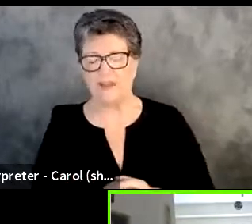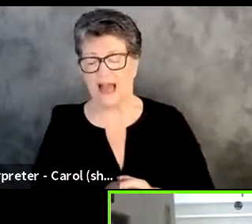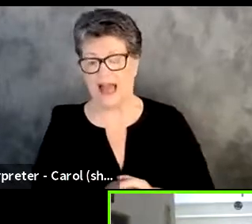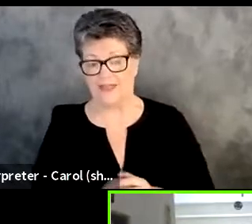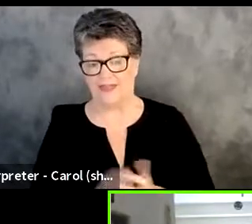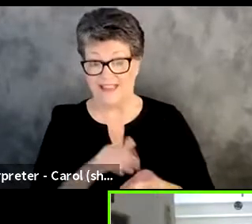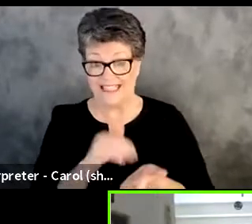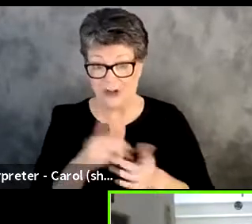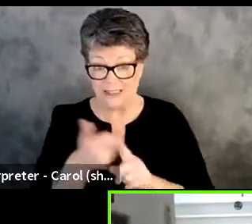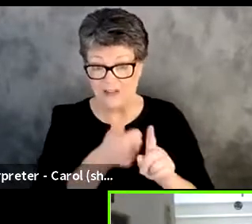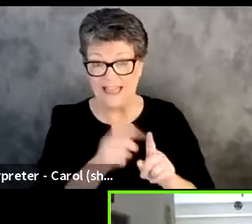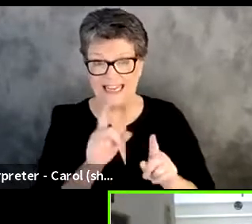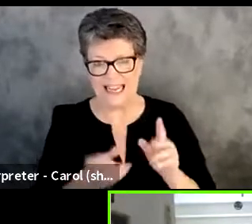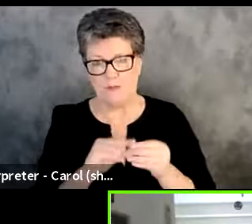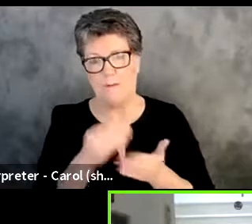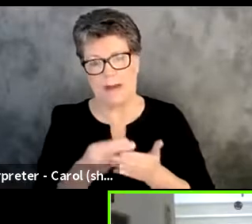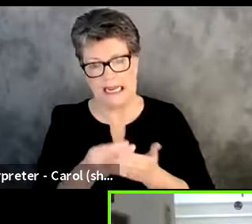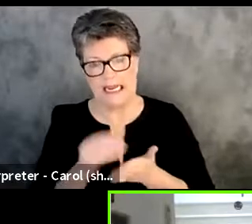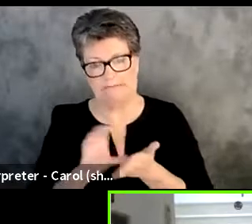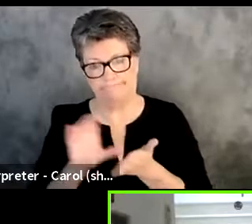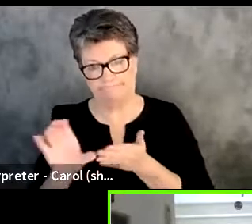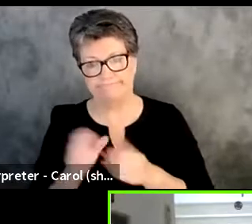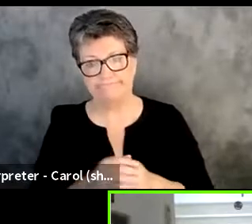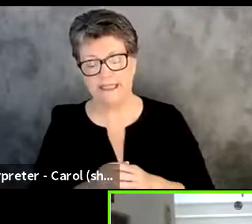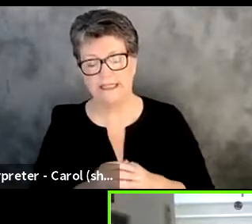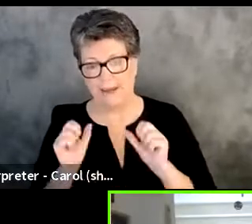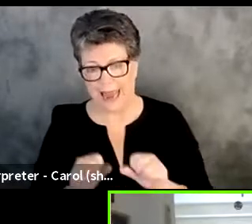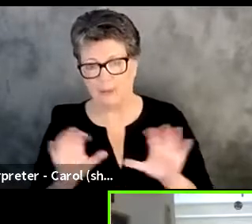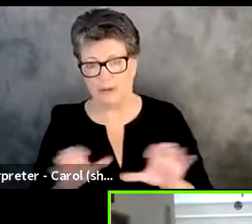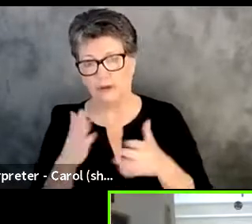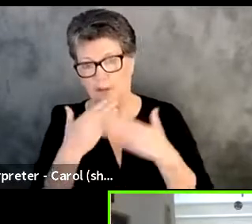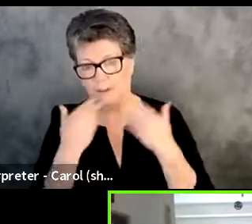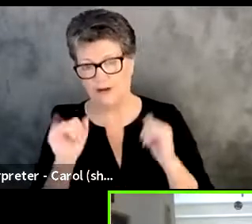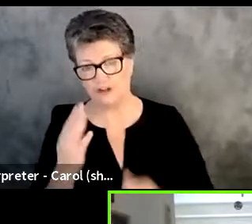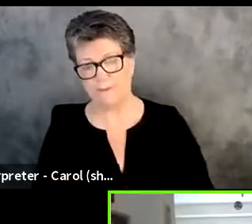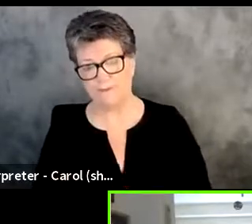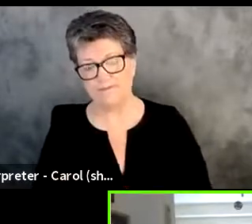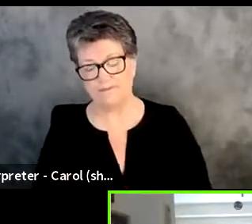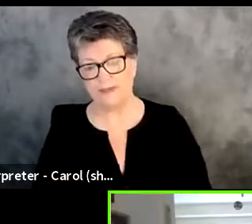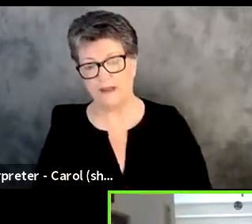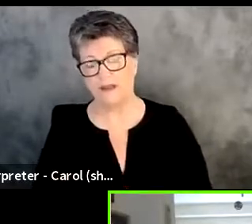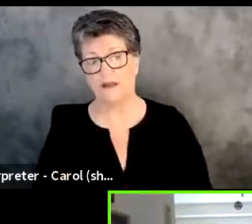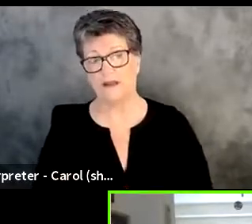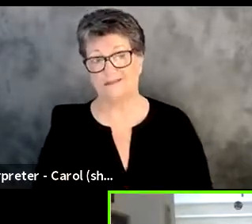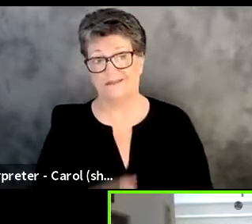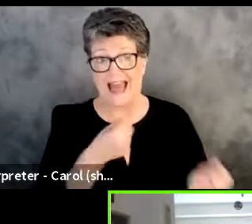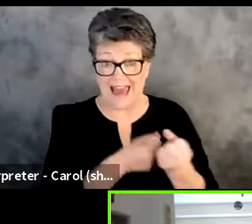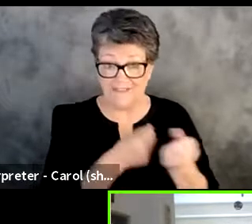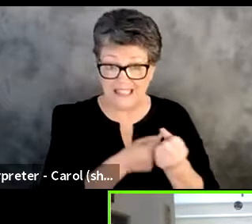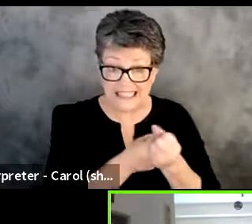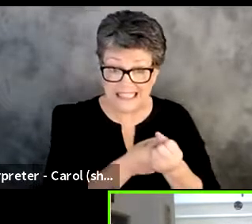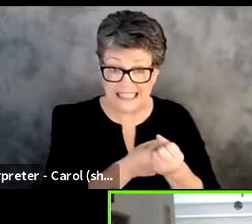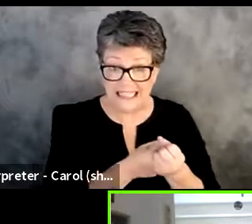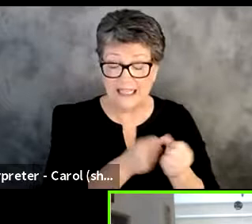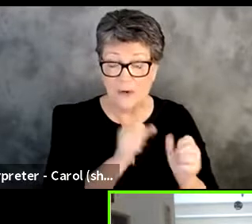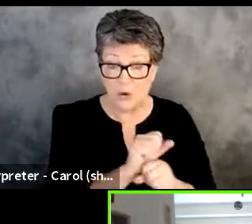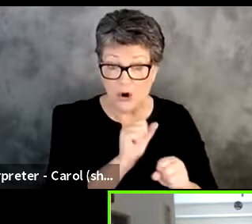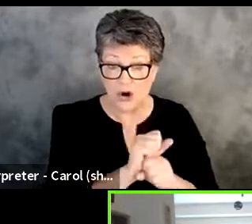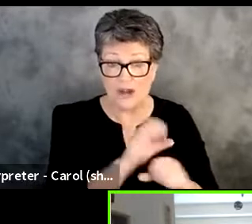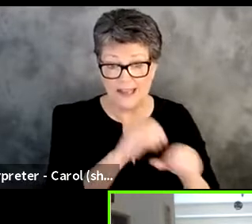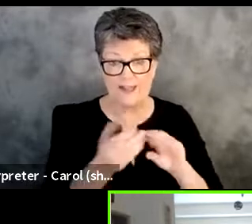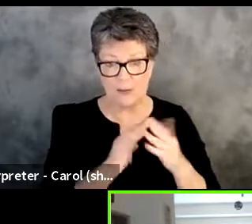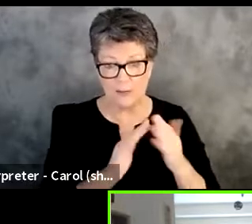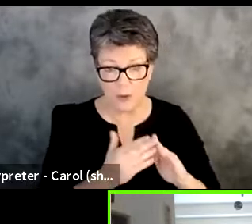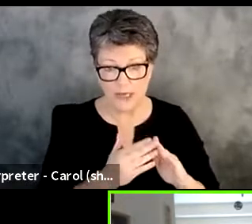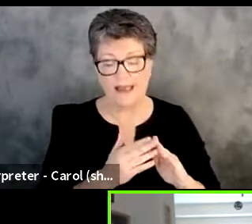need to be getting more money to be able to do a better job, both for advocacy, working within the